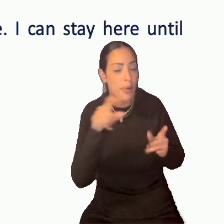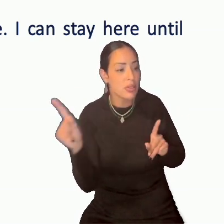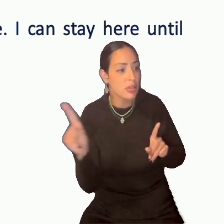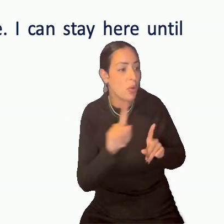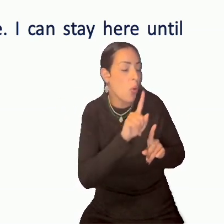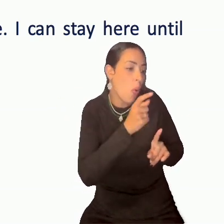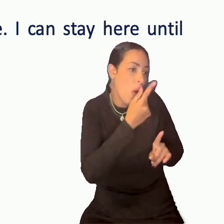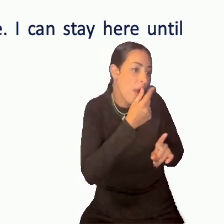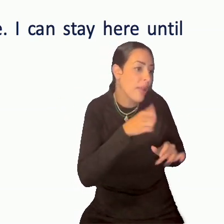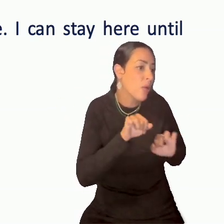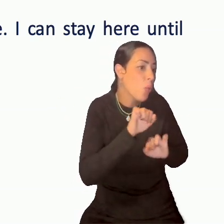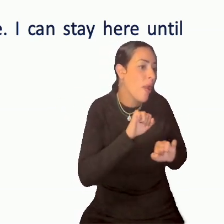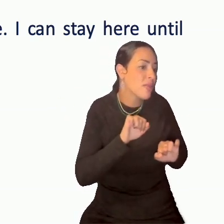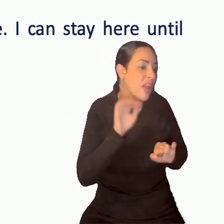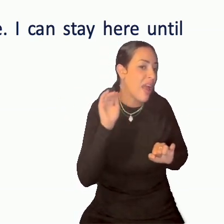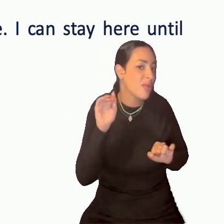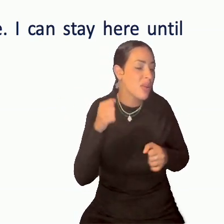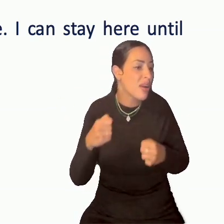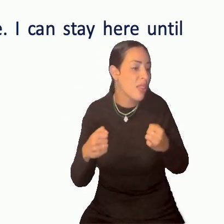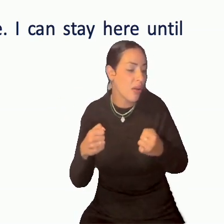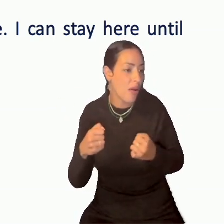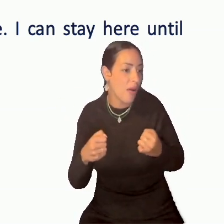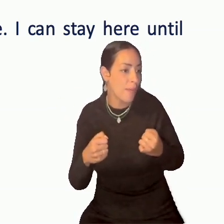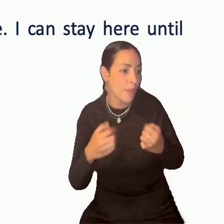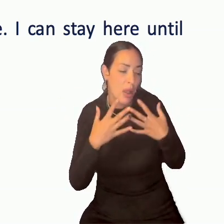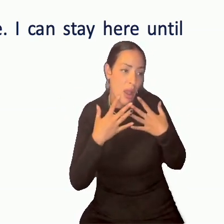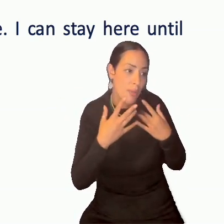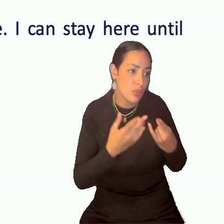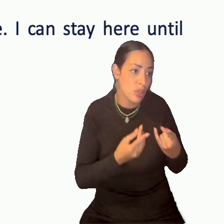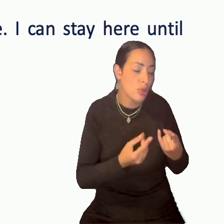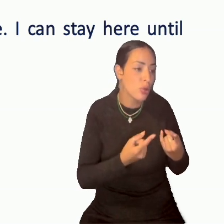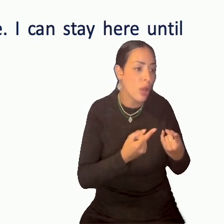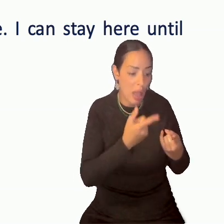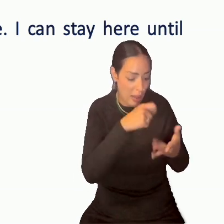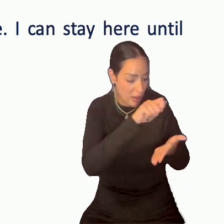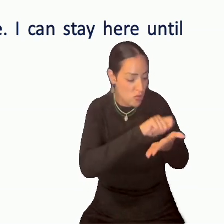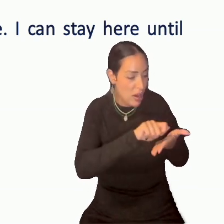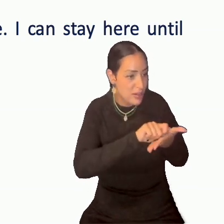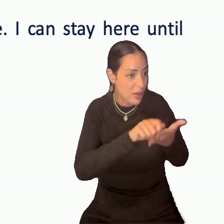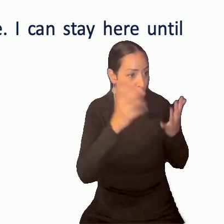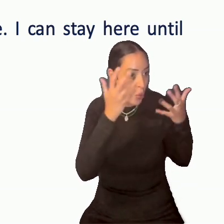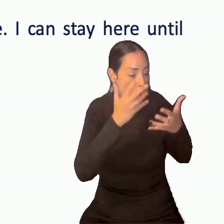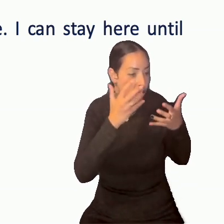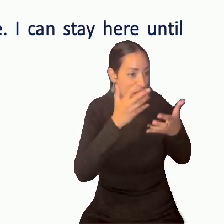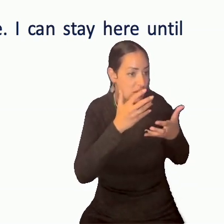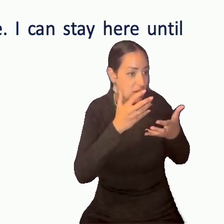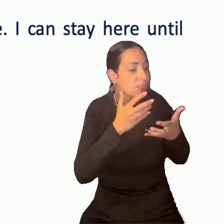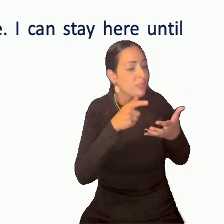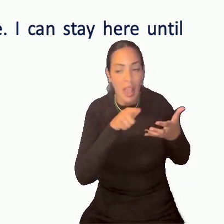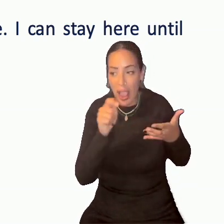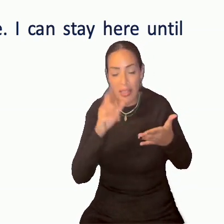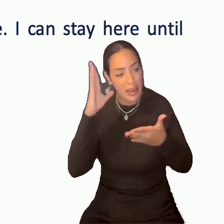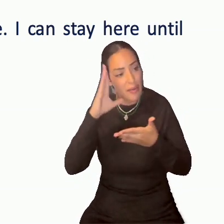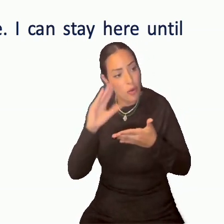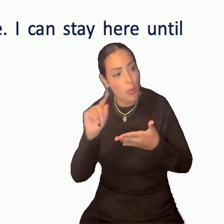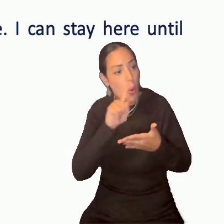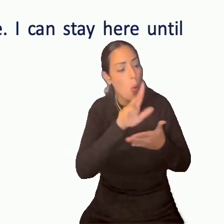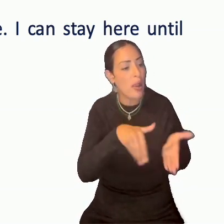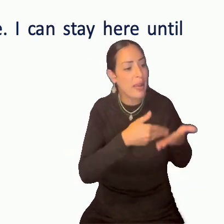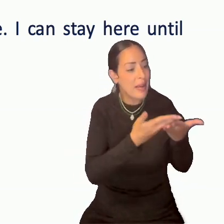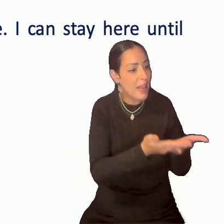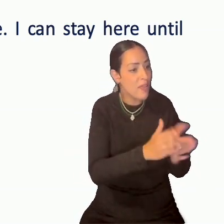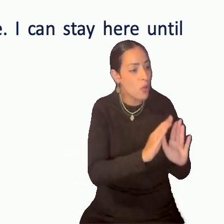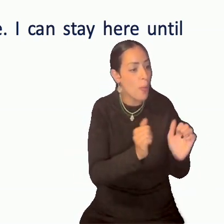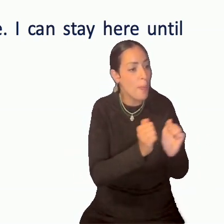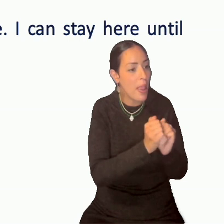or I can wait outside in the car. I can write down these concerns now and escalate them, or leave you with a notepad to document questions over